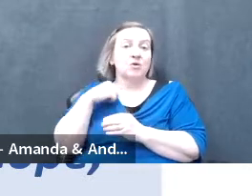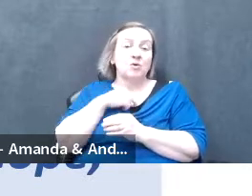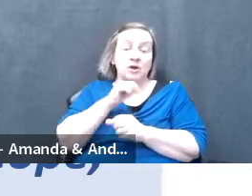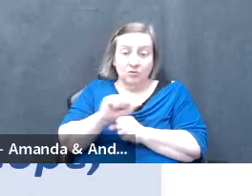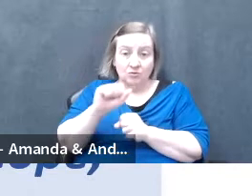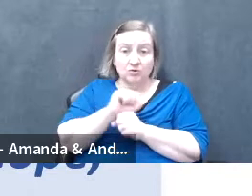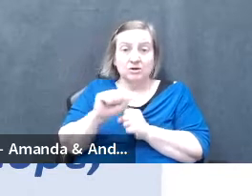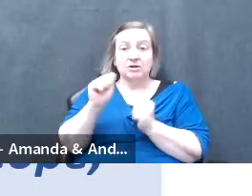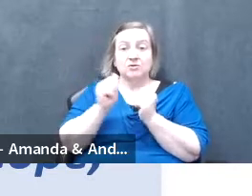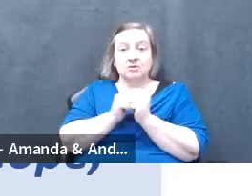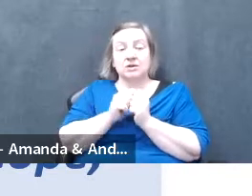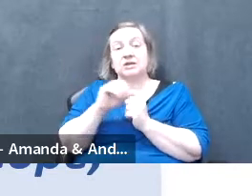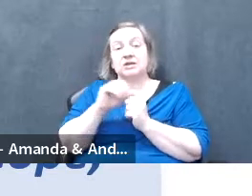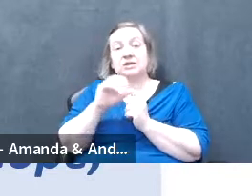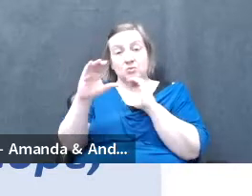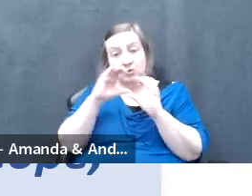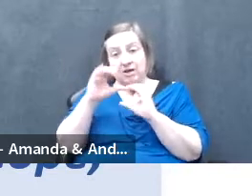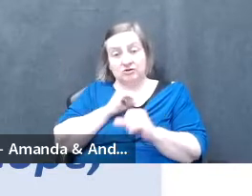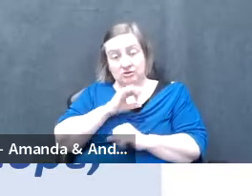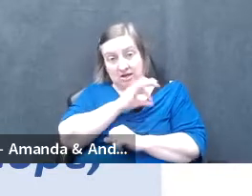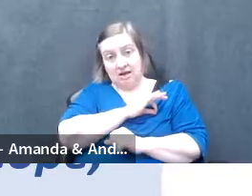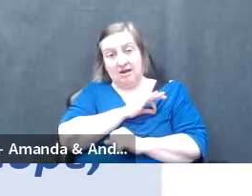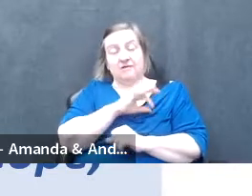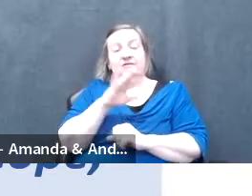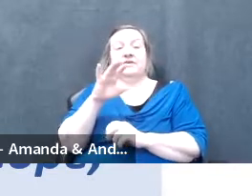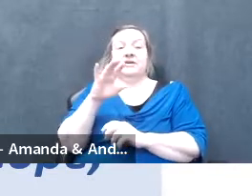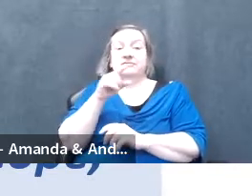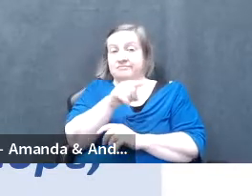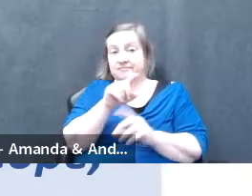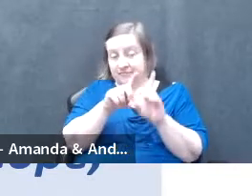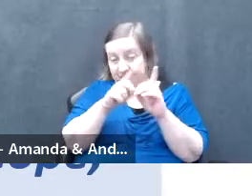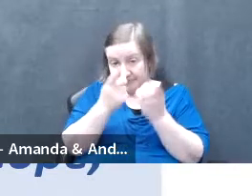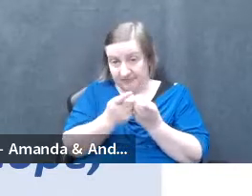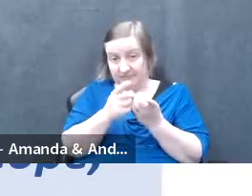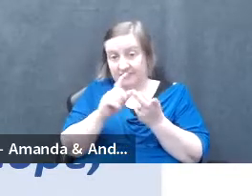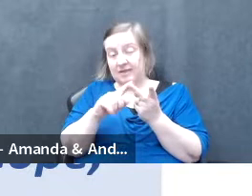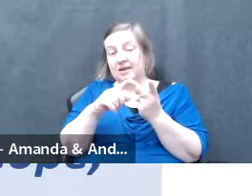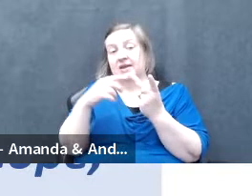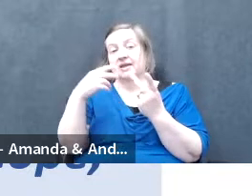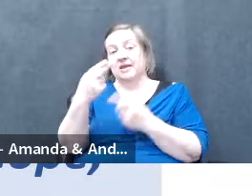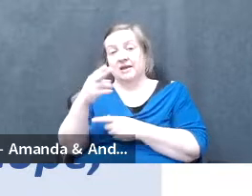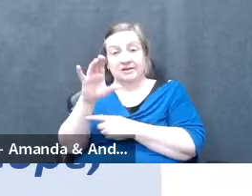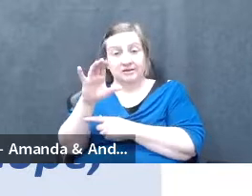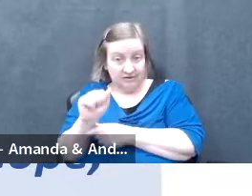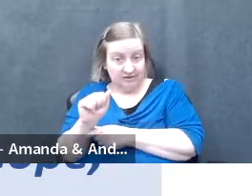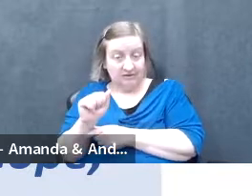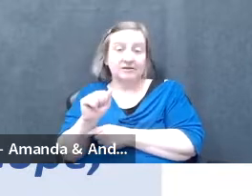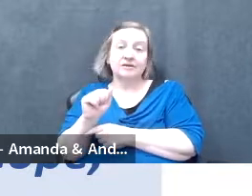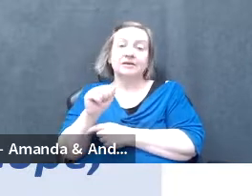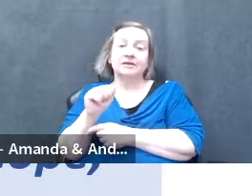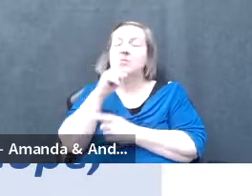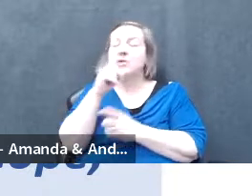working with communication staff at the department and healthcare authority to really